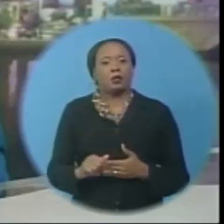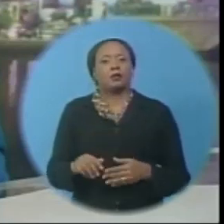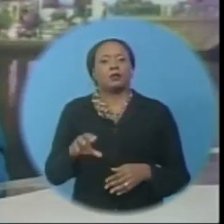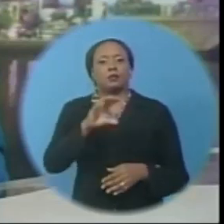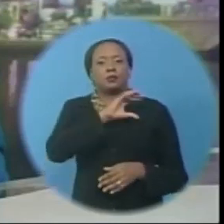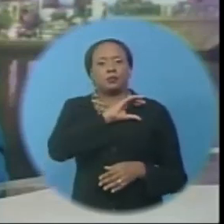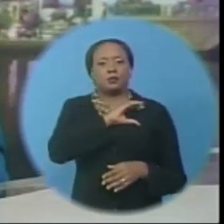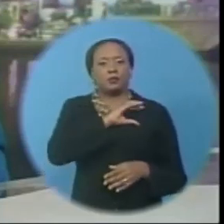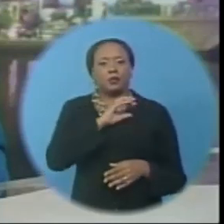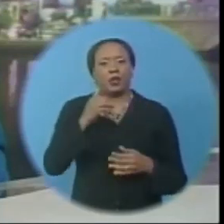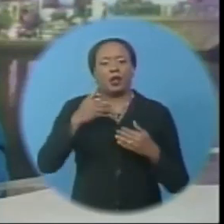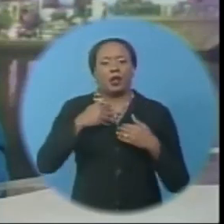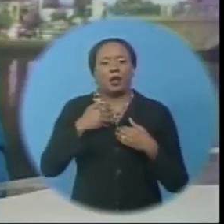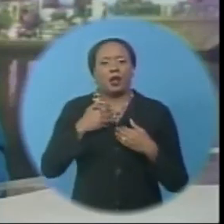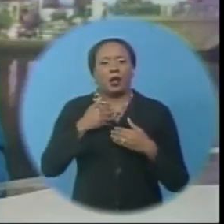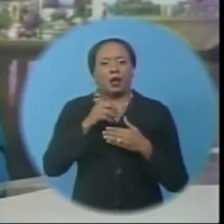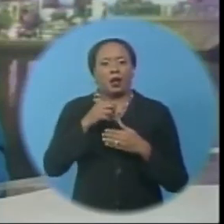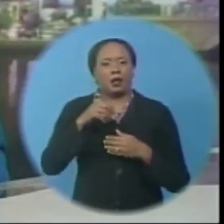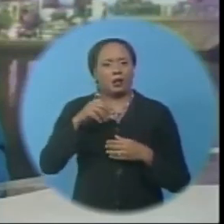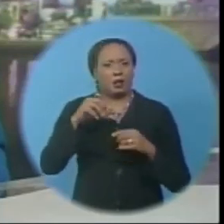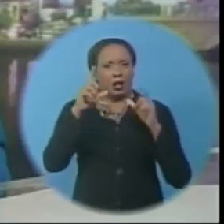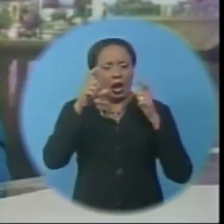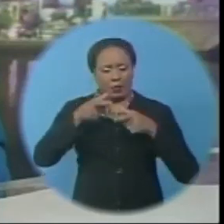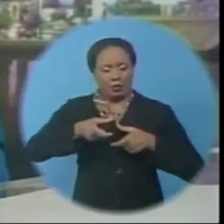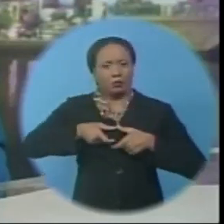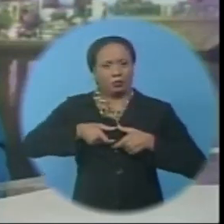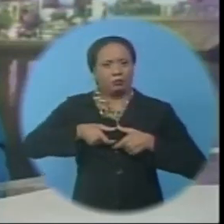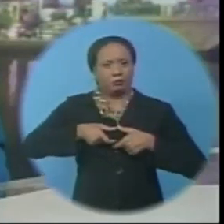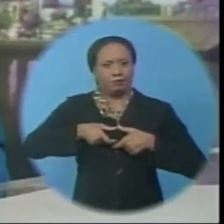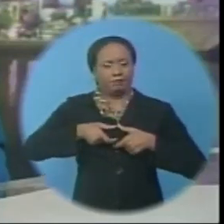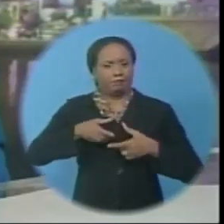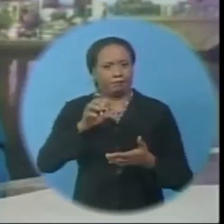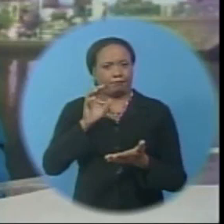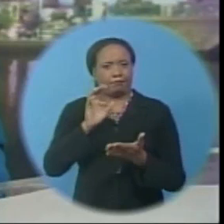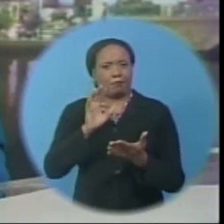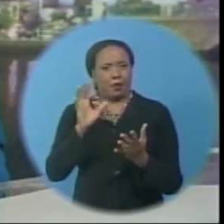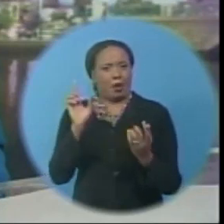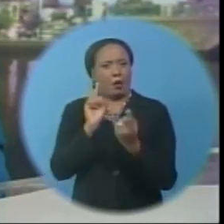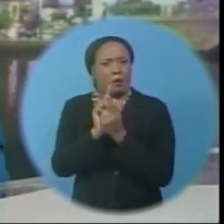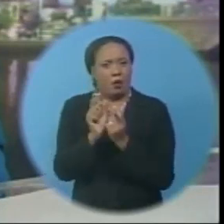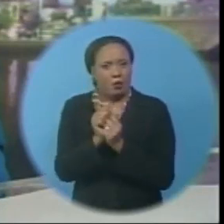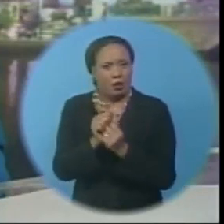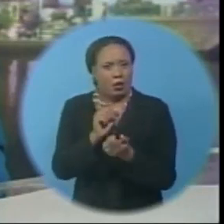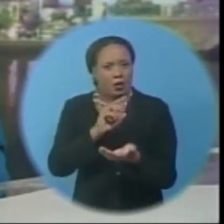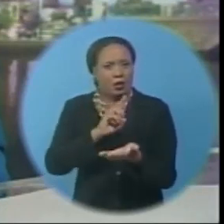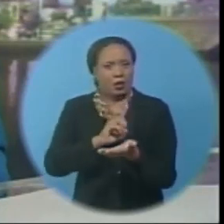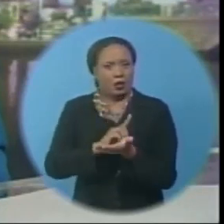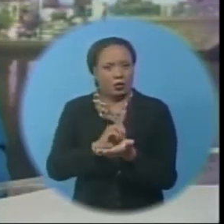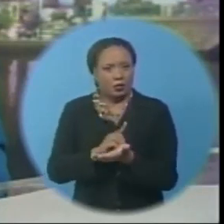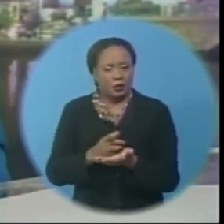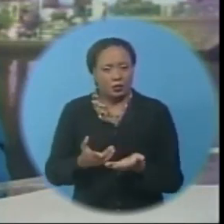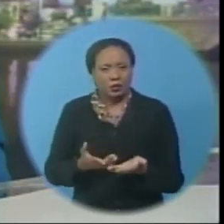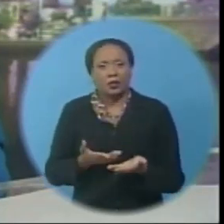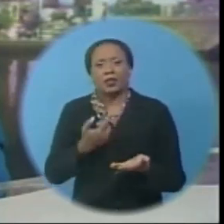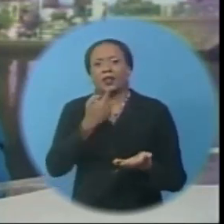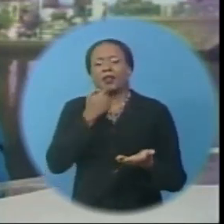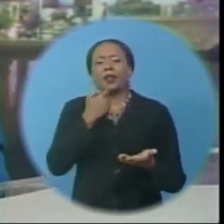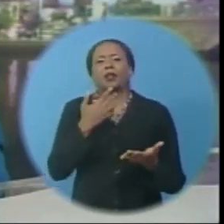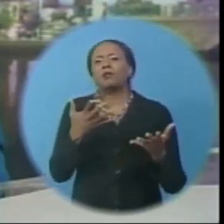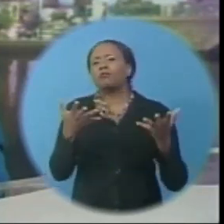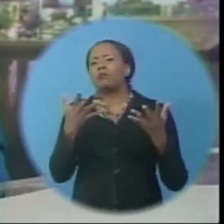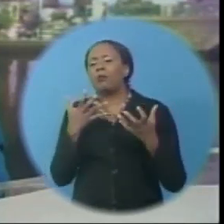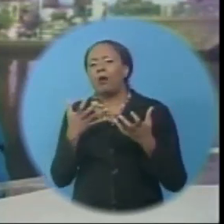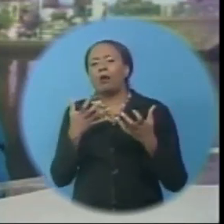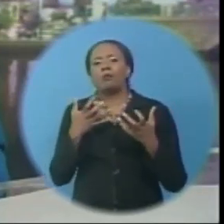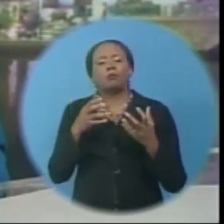and audio camera, met with the doctor, who said he had asked for the case against the men to